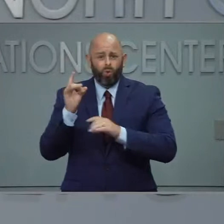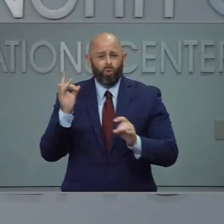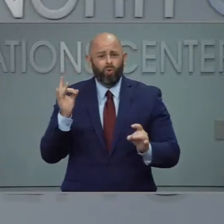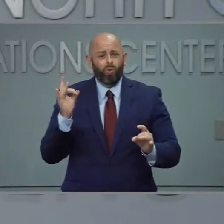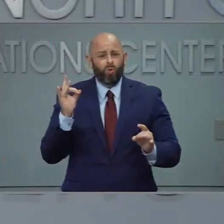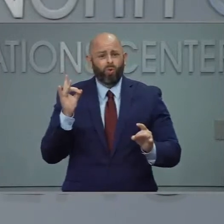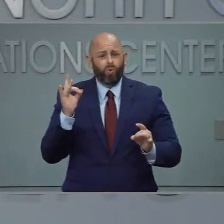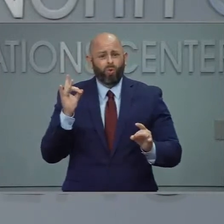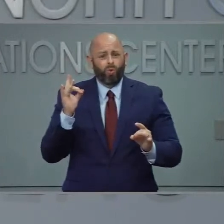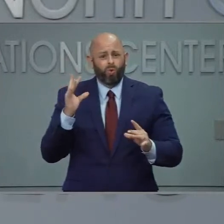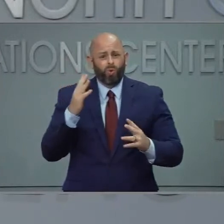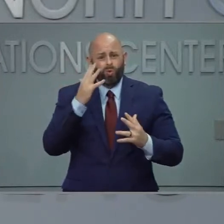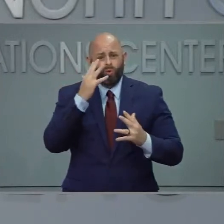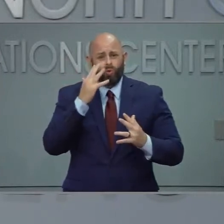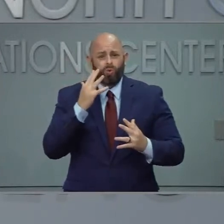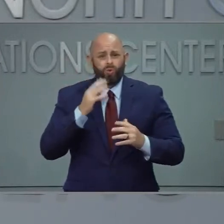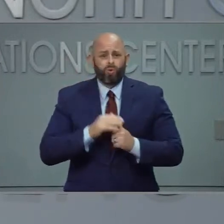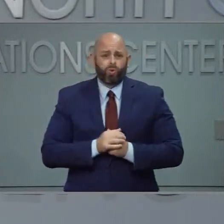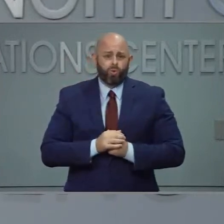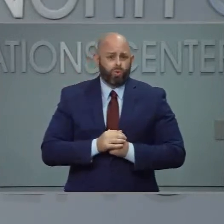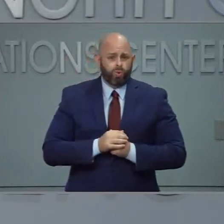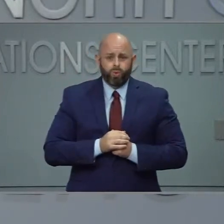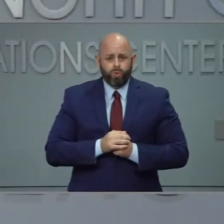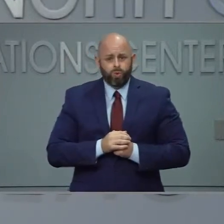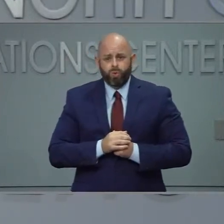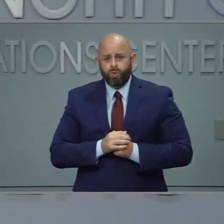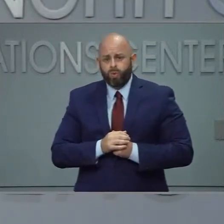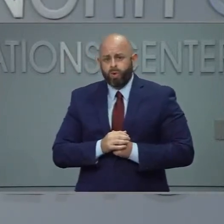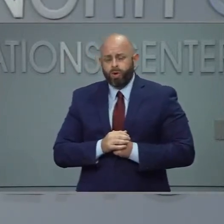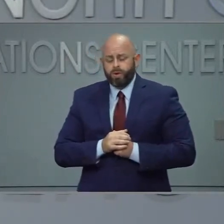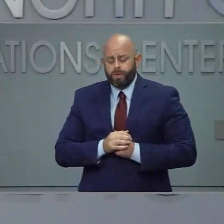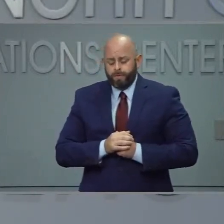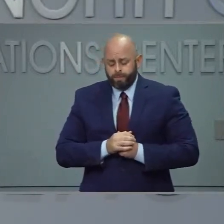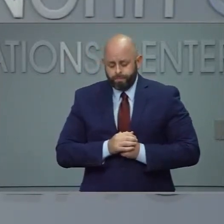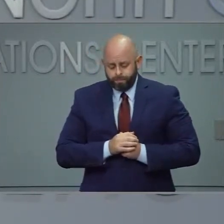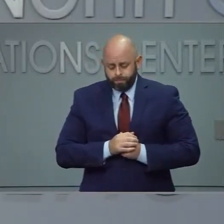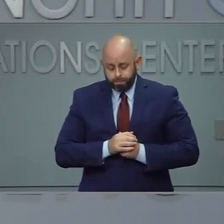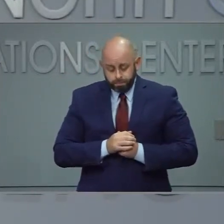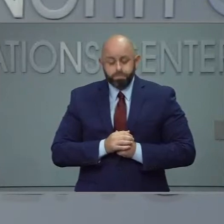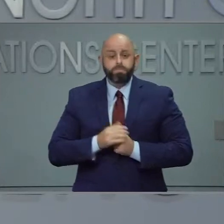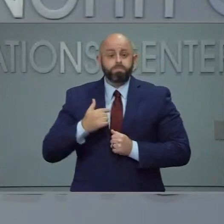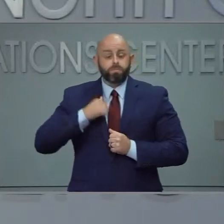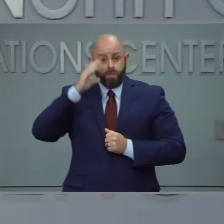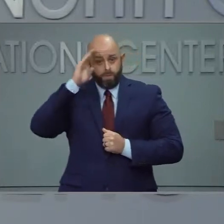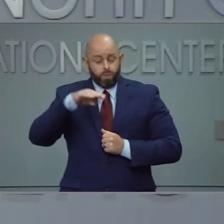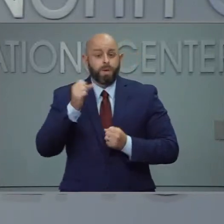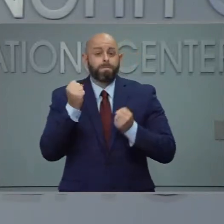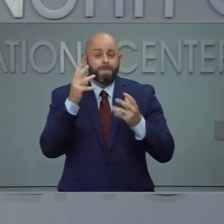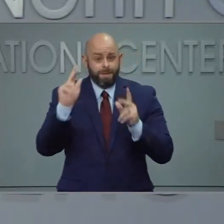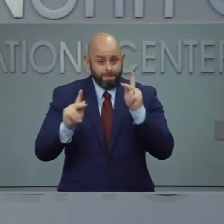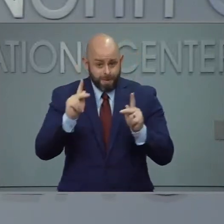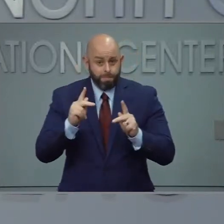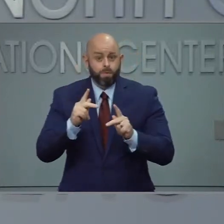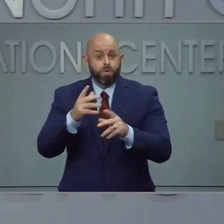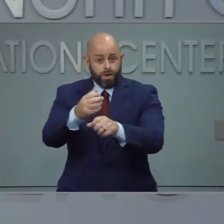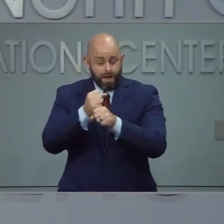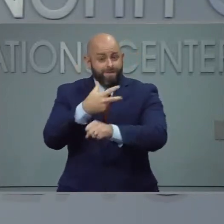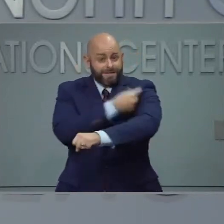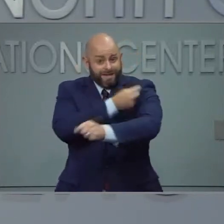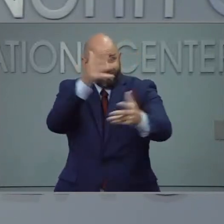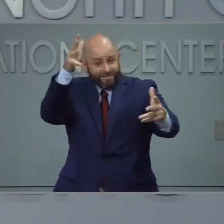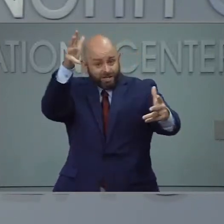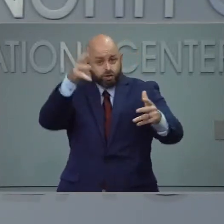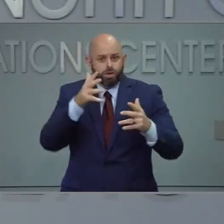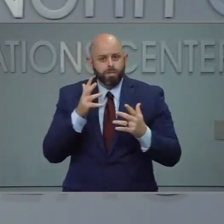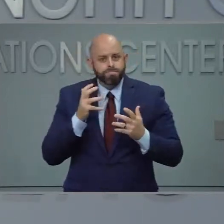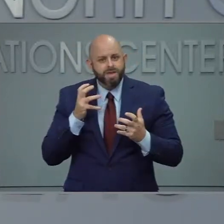today. One thing I do know is that many vaccinated people are frustrated and mad. You've been